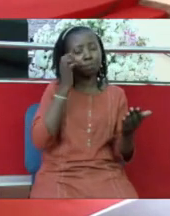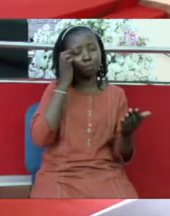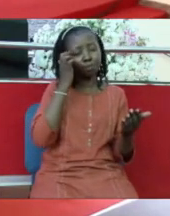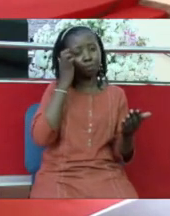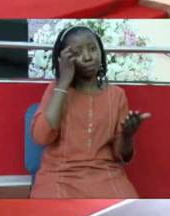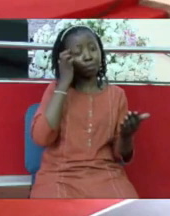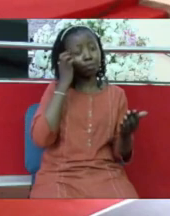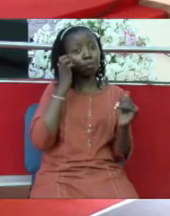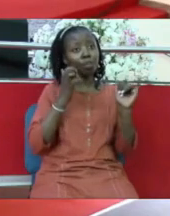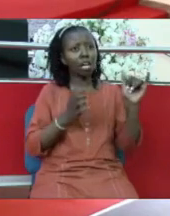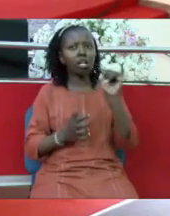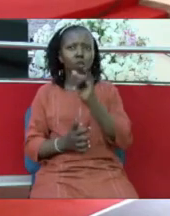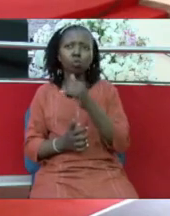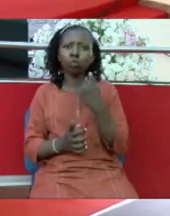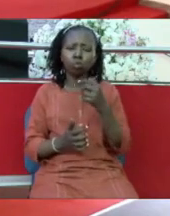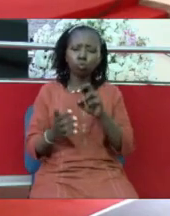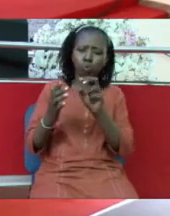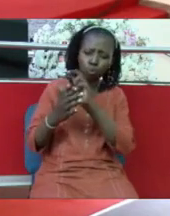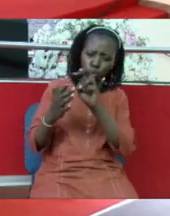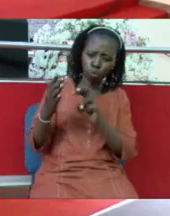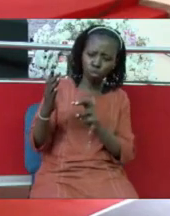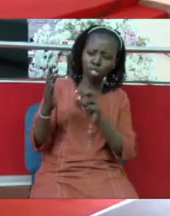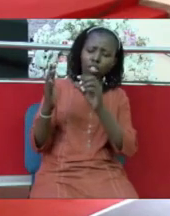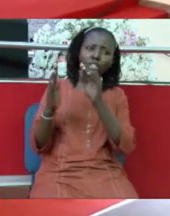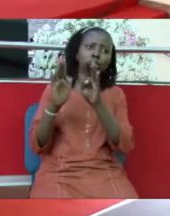And those who read the scriptures,